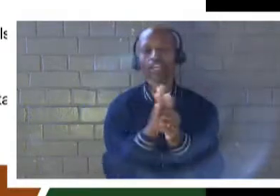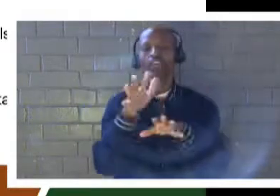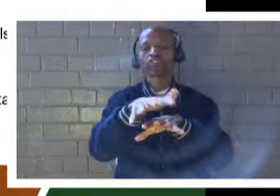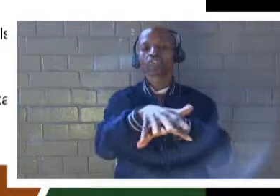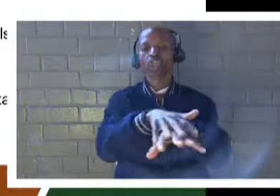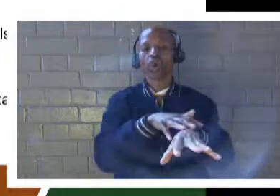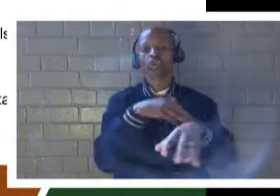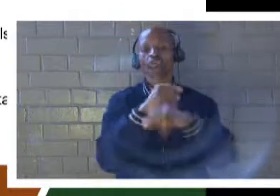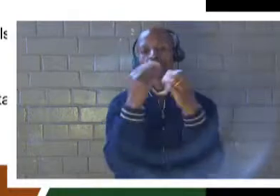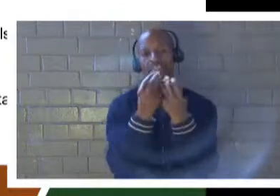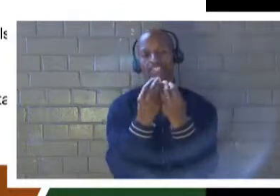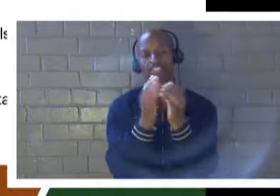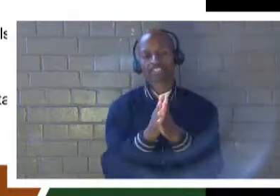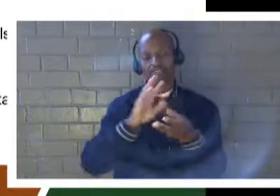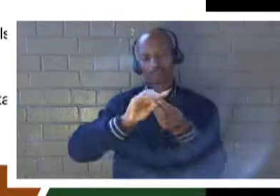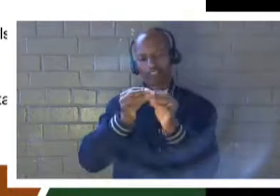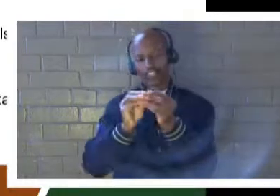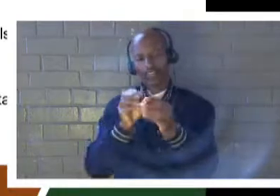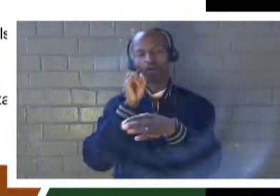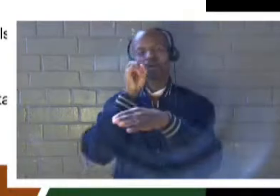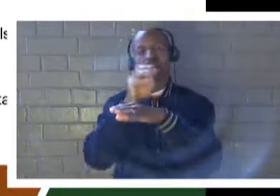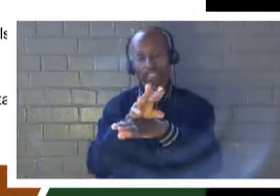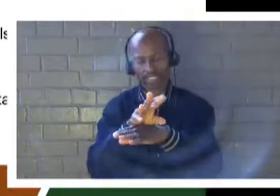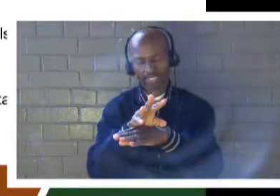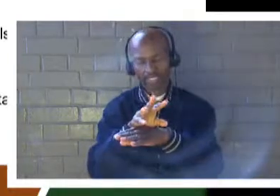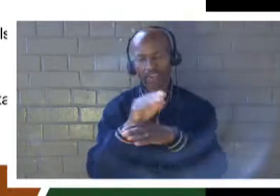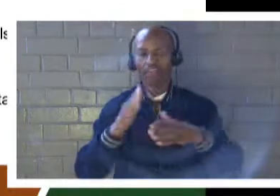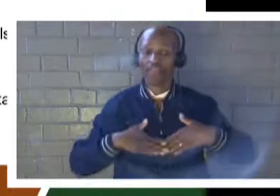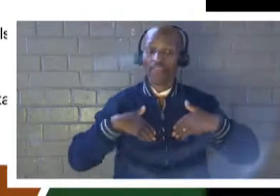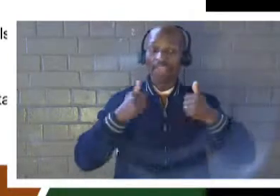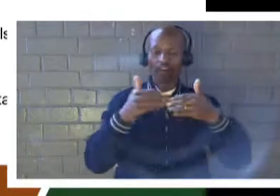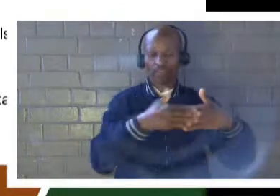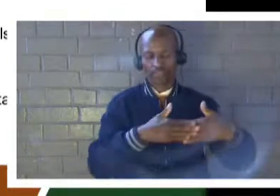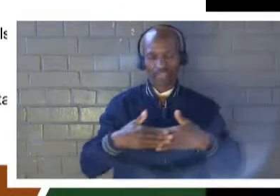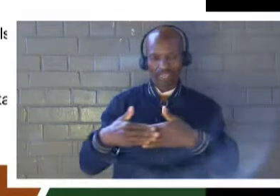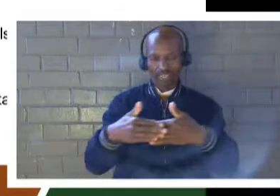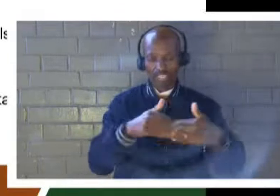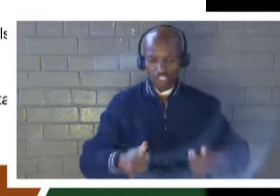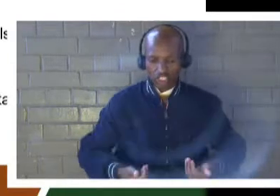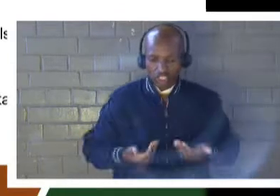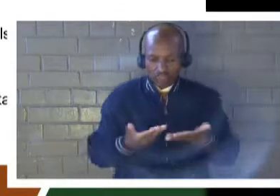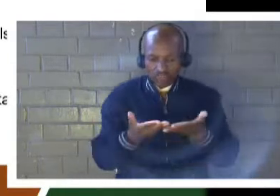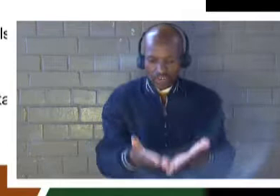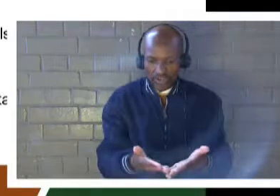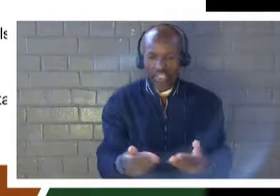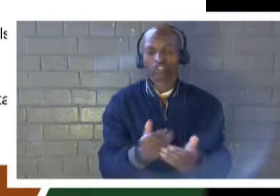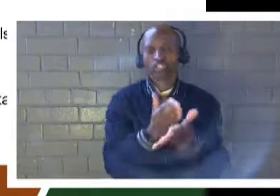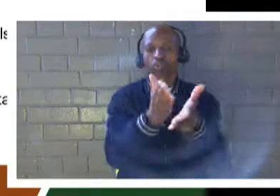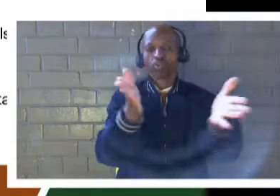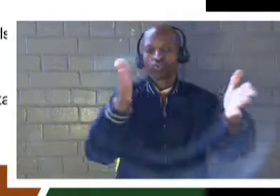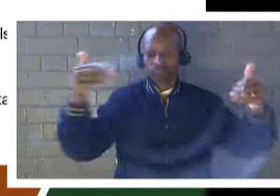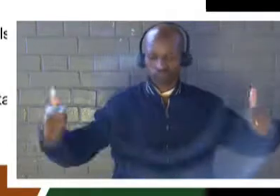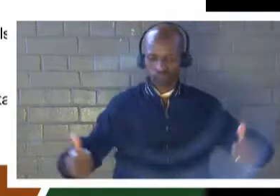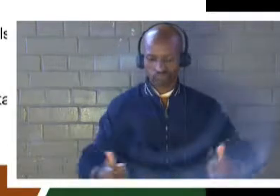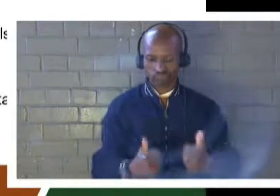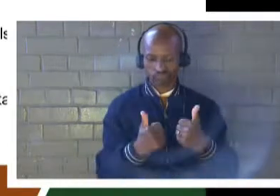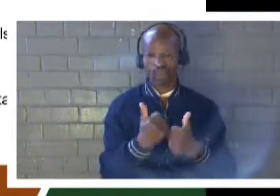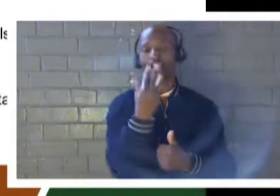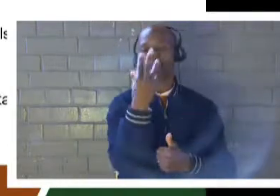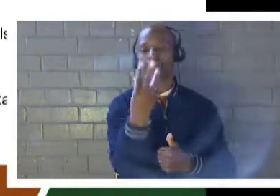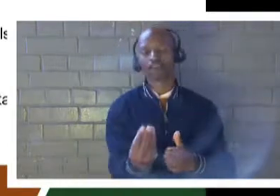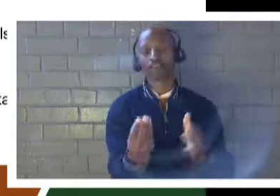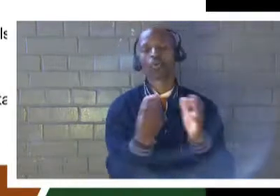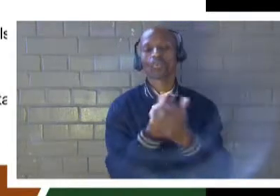delayed infrastructure maintenance affect healthcare delivery, to explore the challenges that are faced